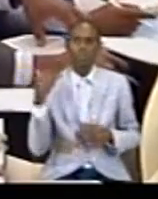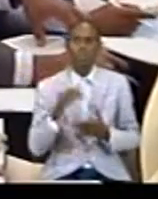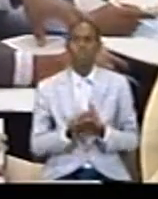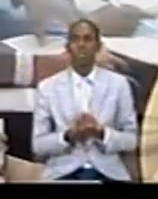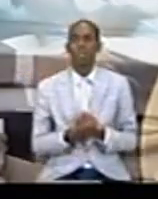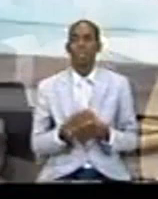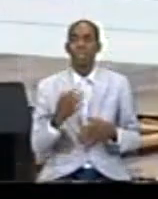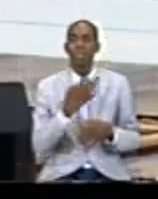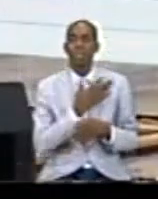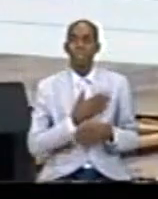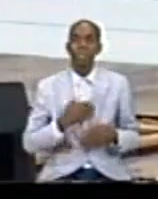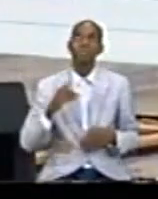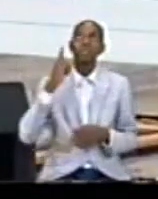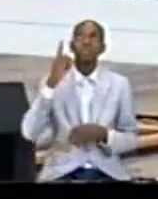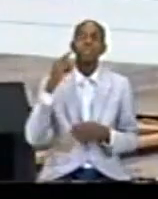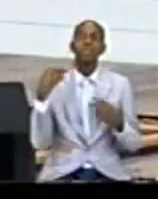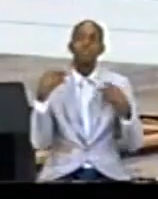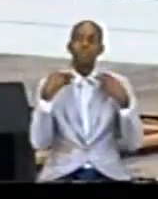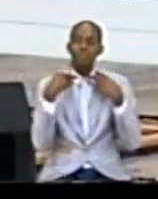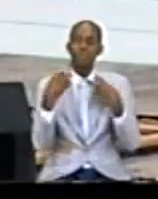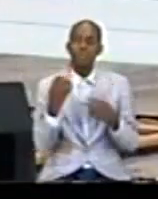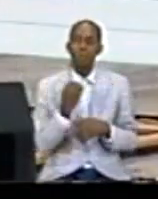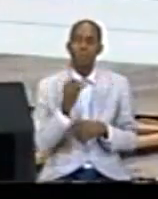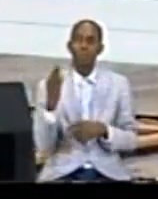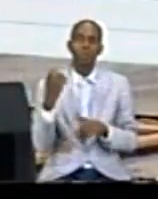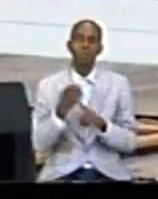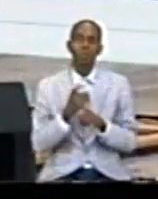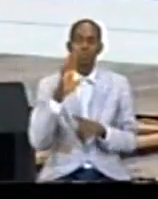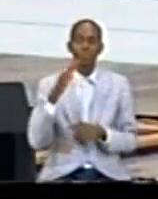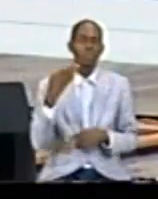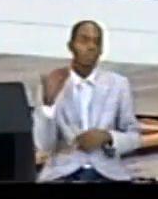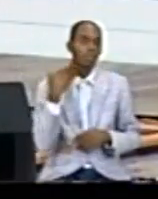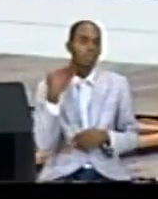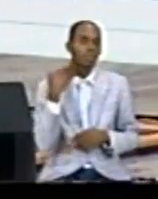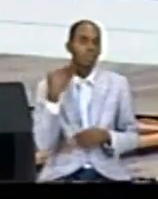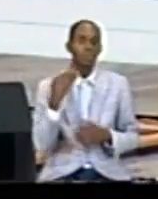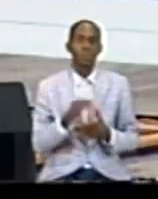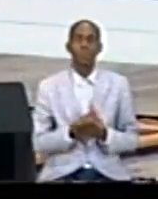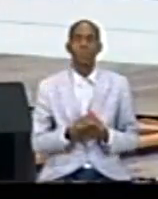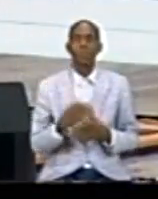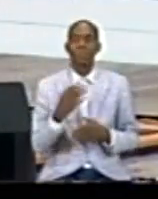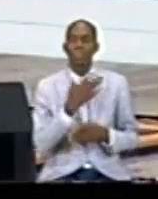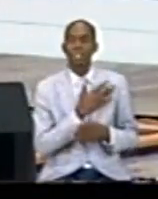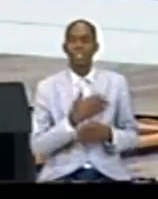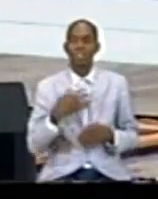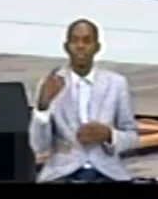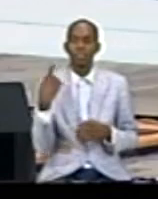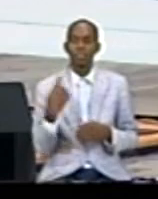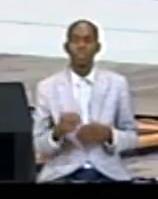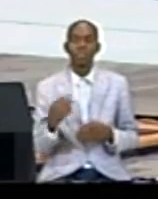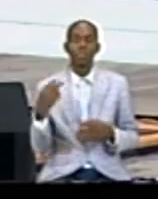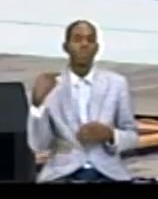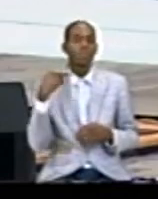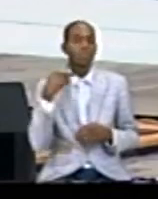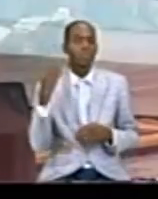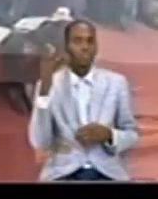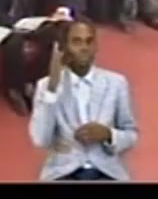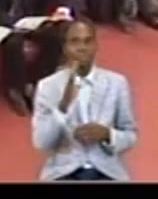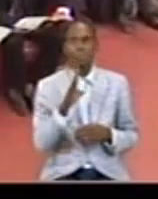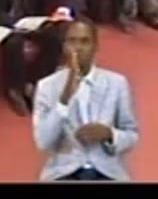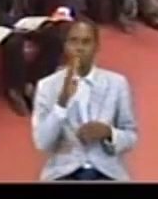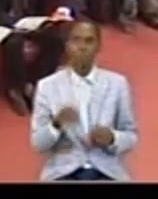his yoke from off thy neck, and the yoke shall be